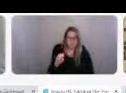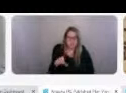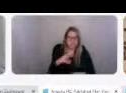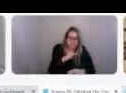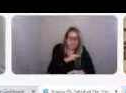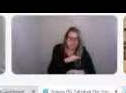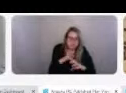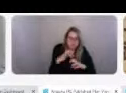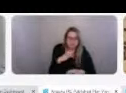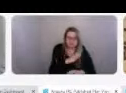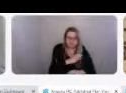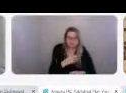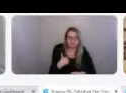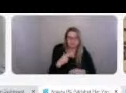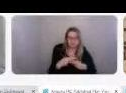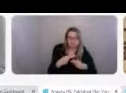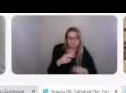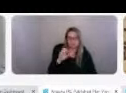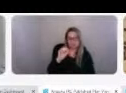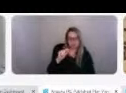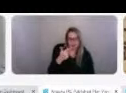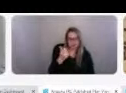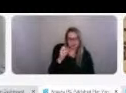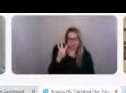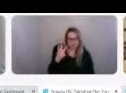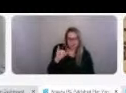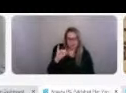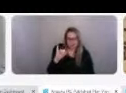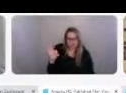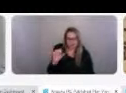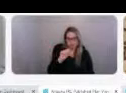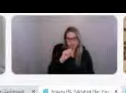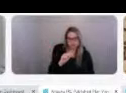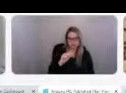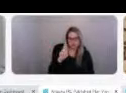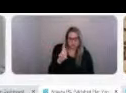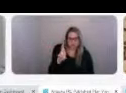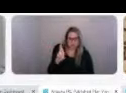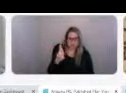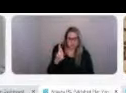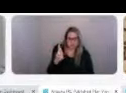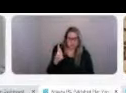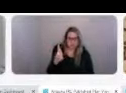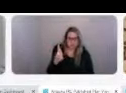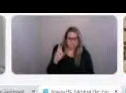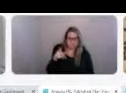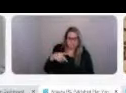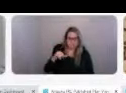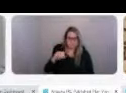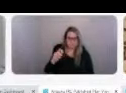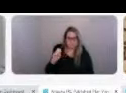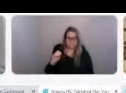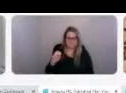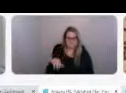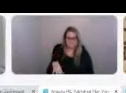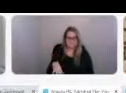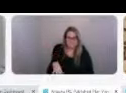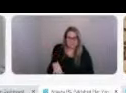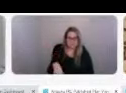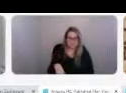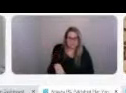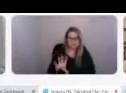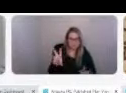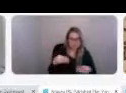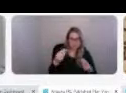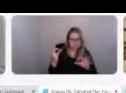members of the commission my name is angela williford i represent the salt river pima maricopa indian community thank you for this opportunity to provide